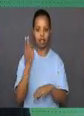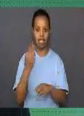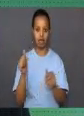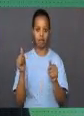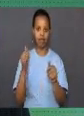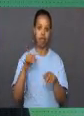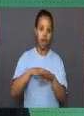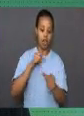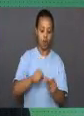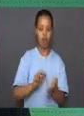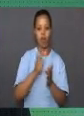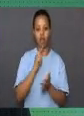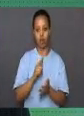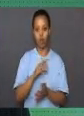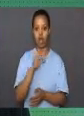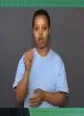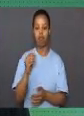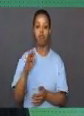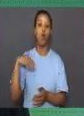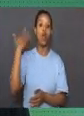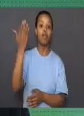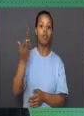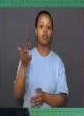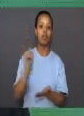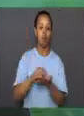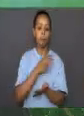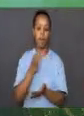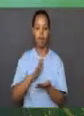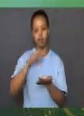learn about these reactions in future lessons.